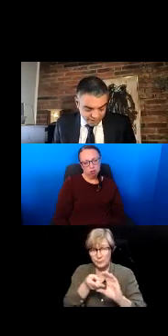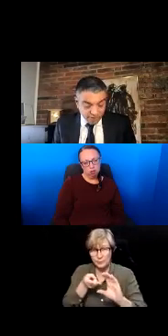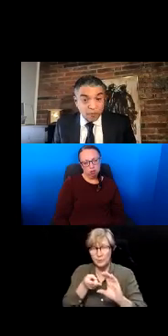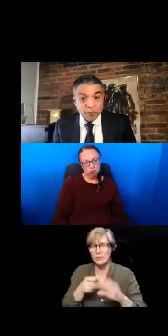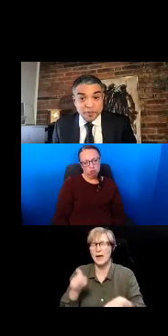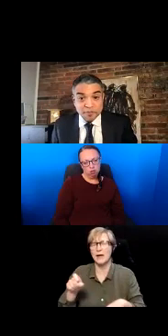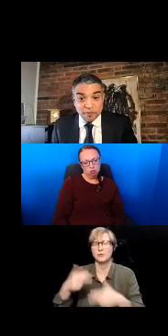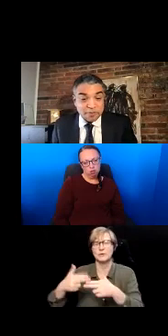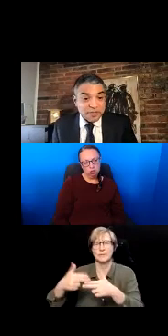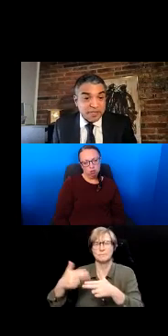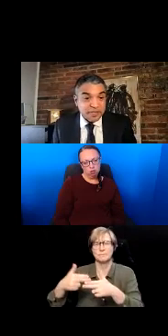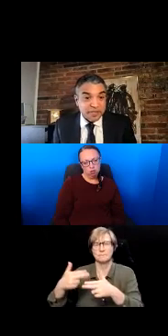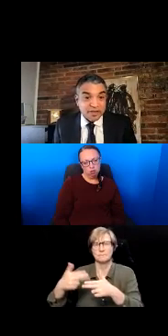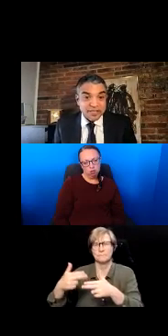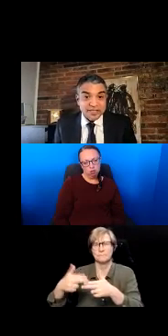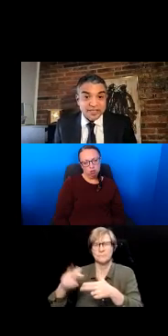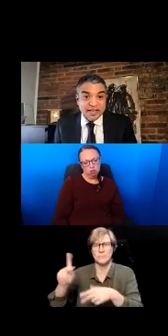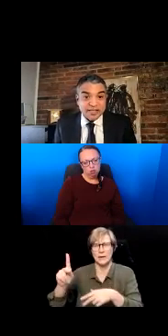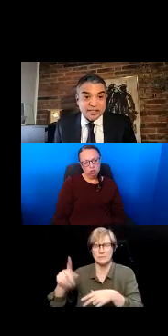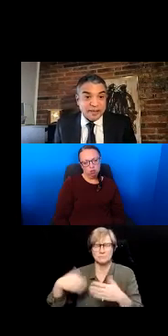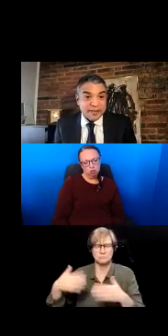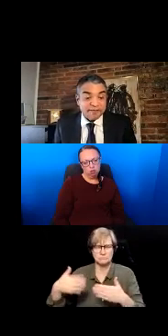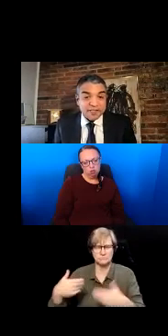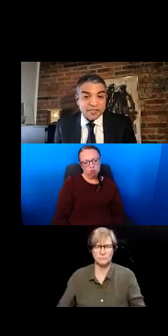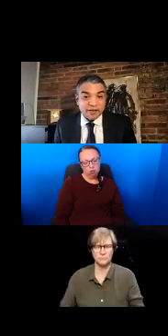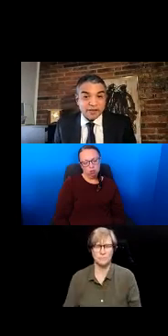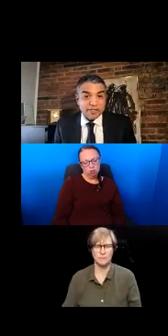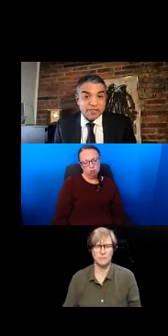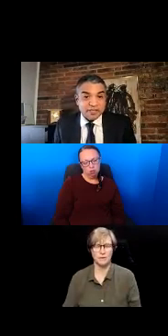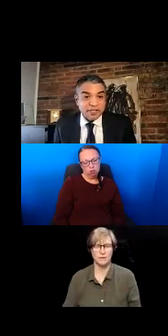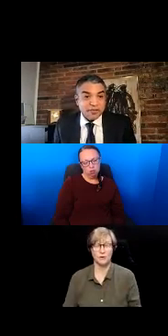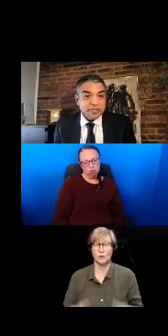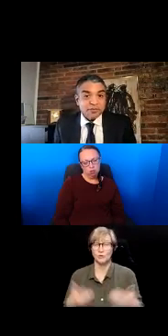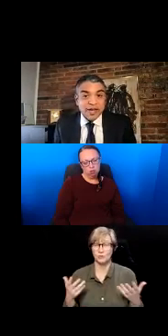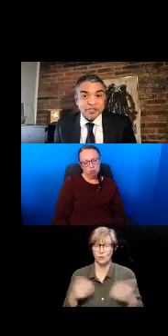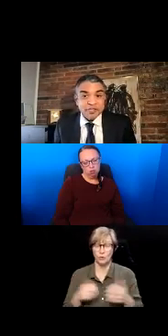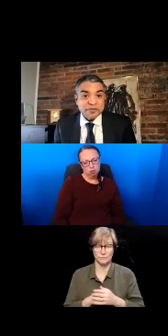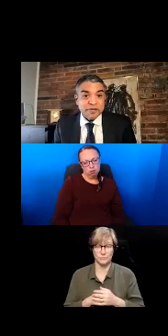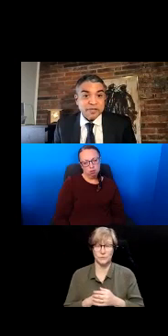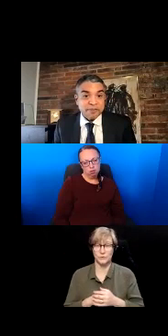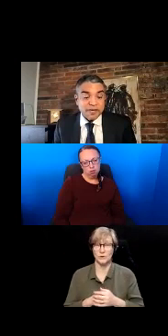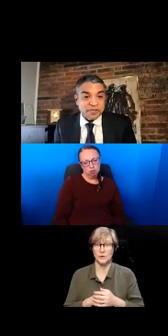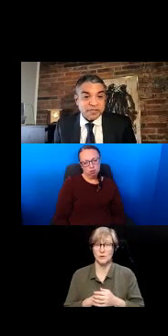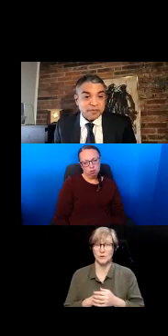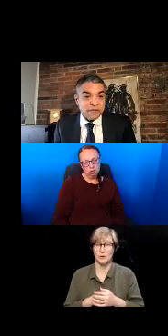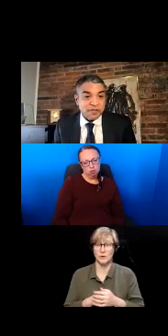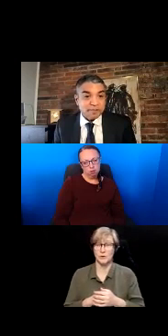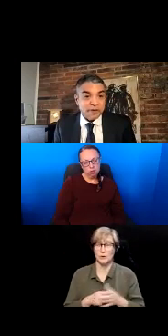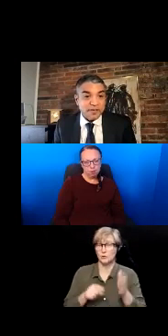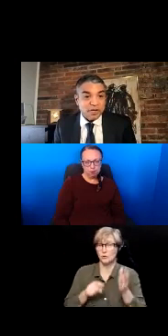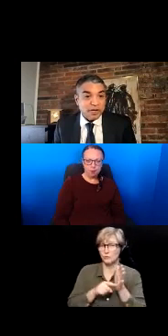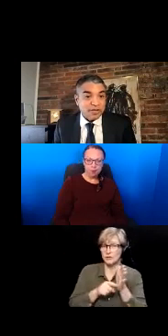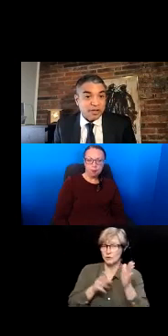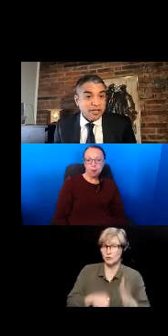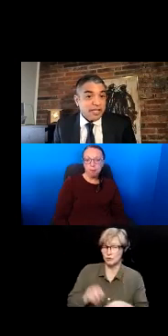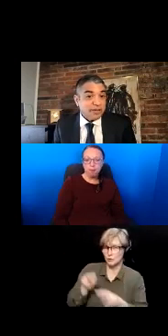and what's being done here is that the investigator is doing subtractions of when the patients with